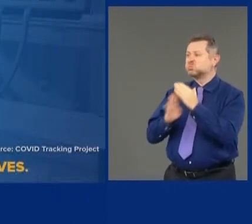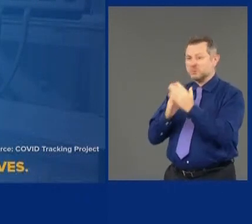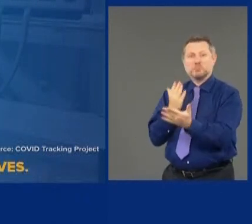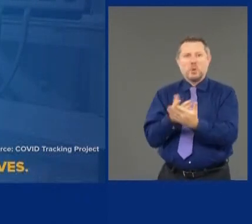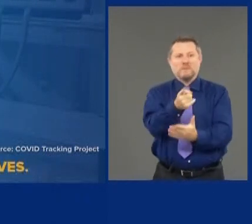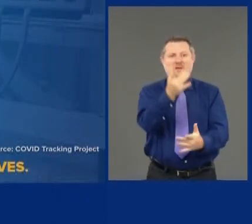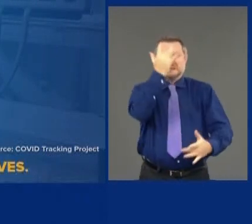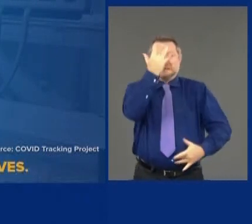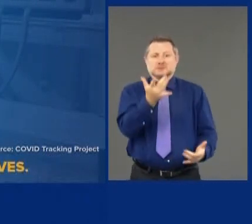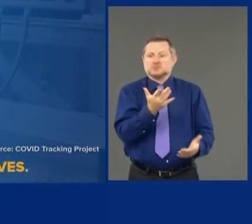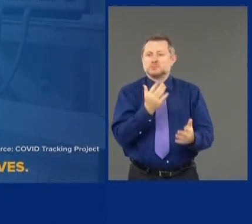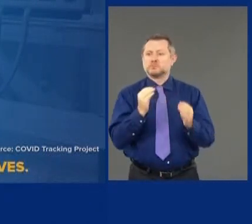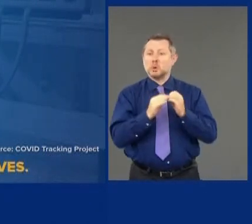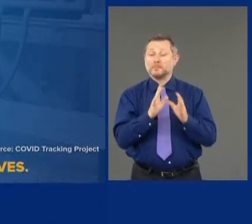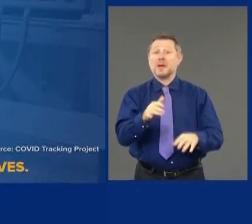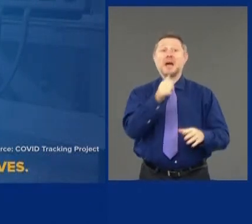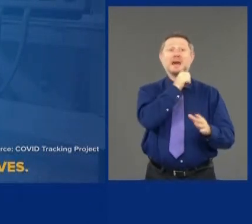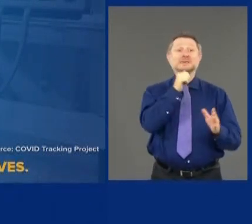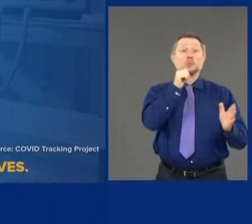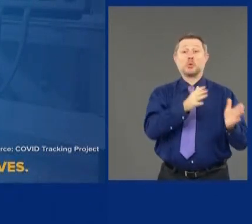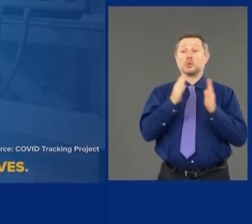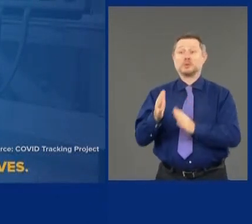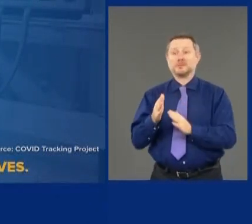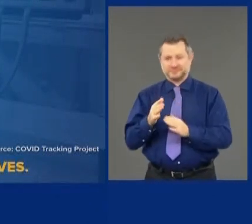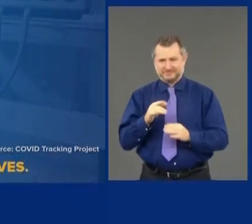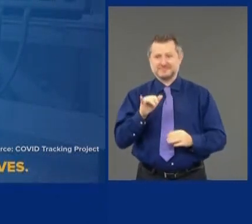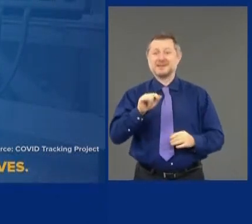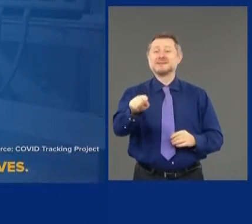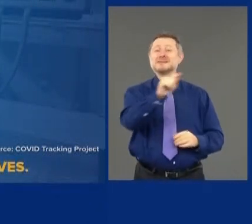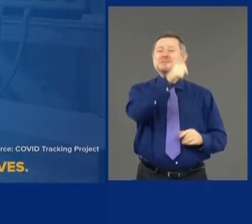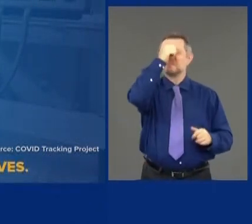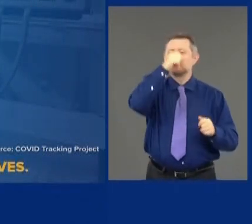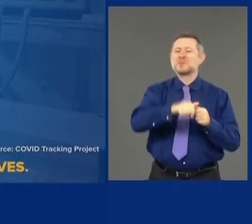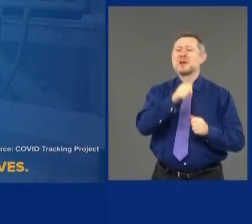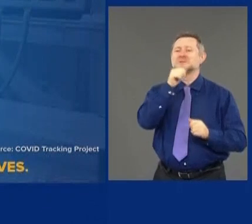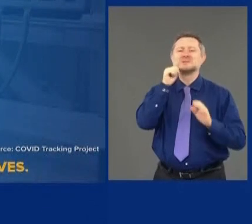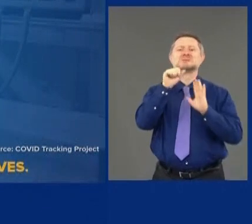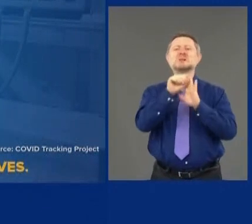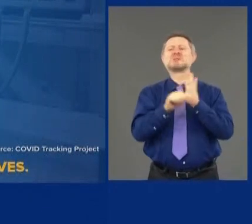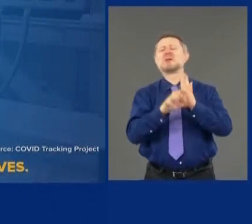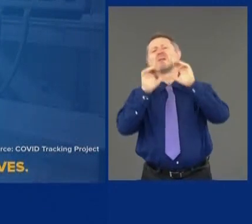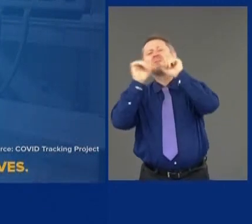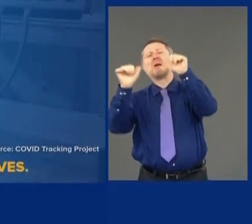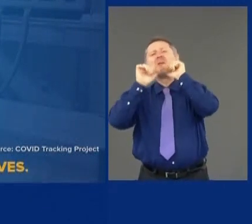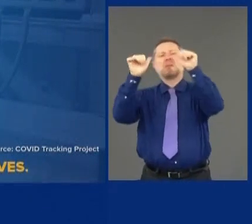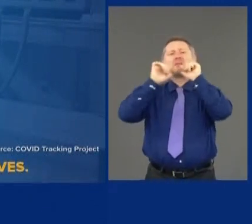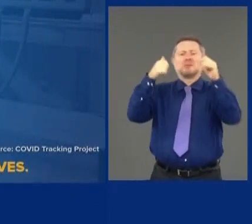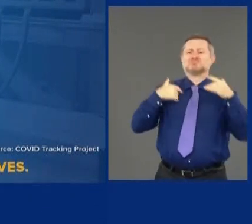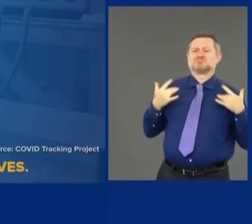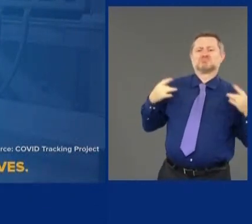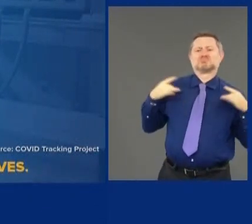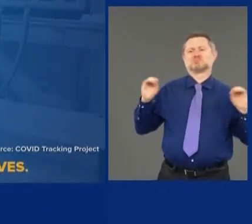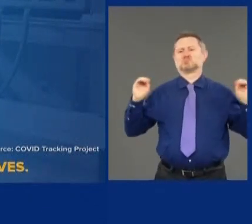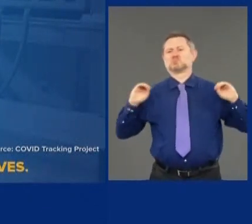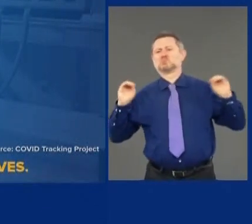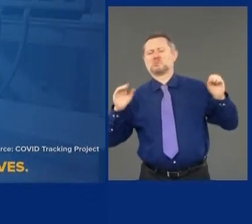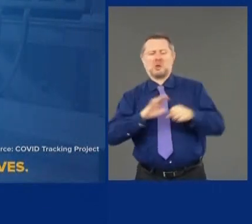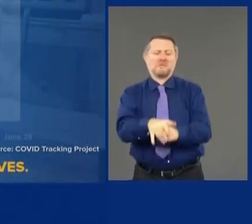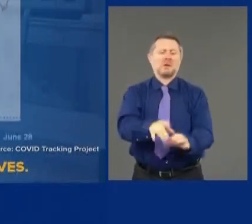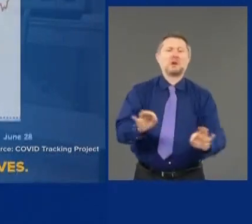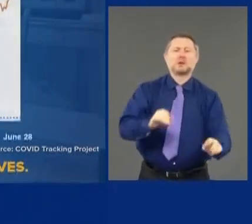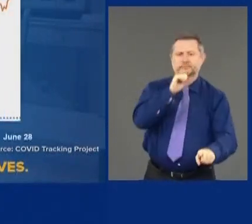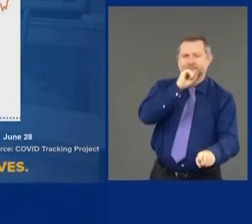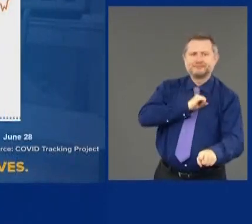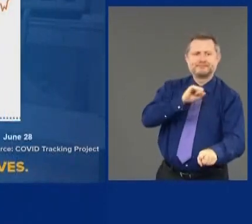States that were in denial, right? That underestimated the virus.